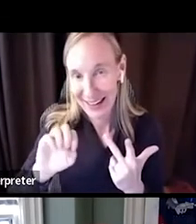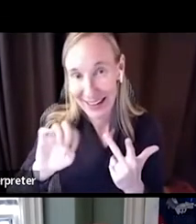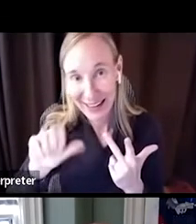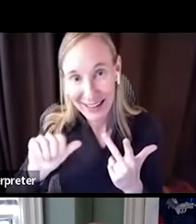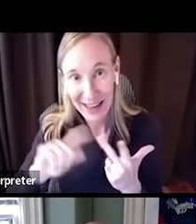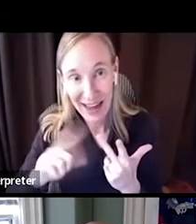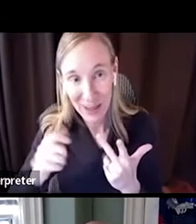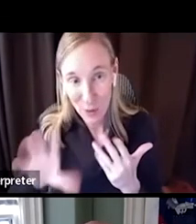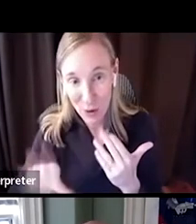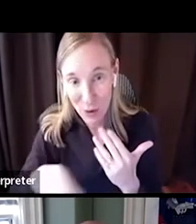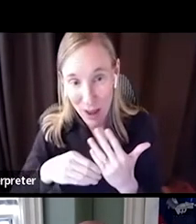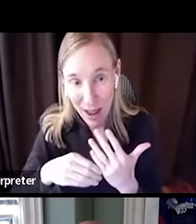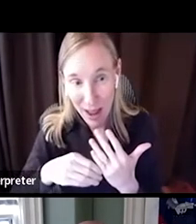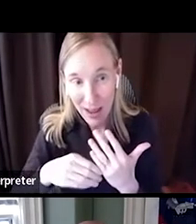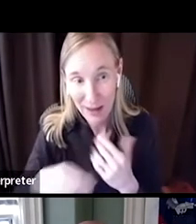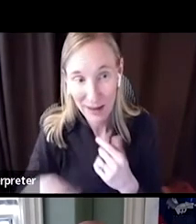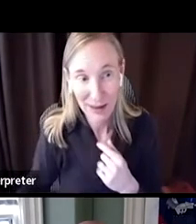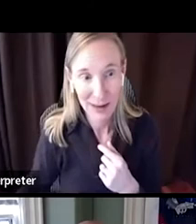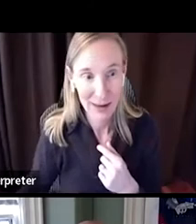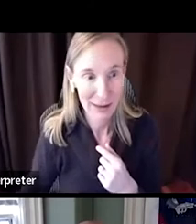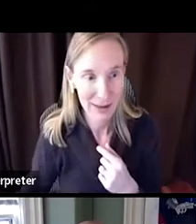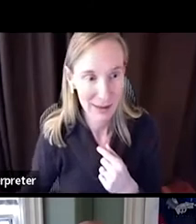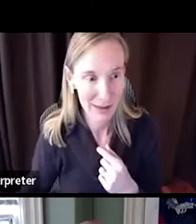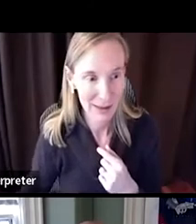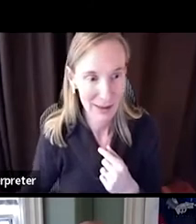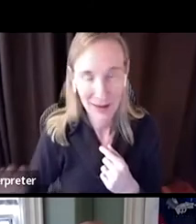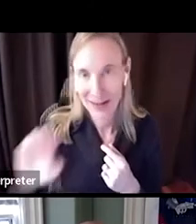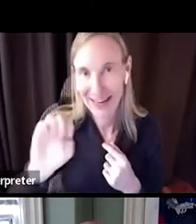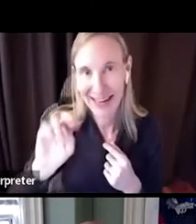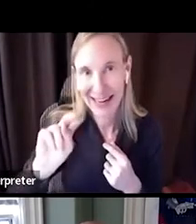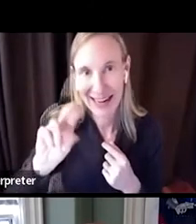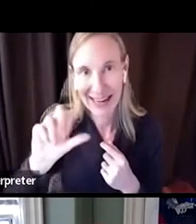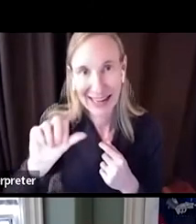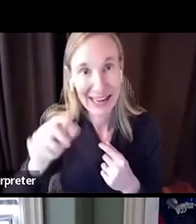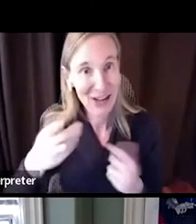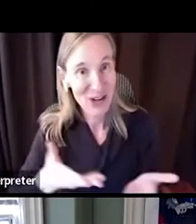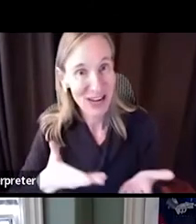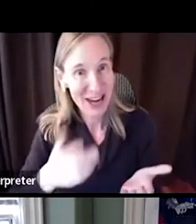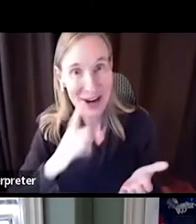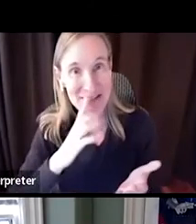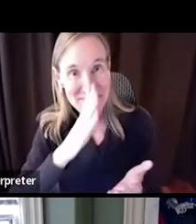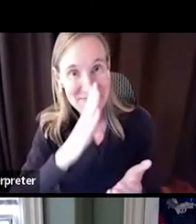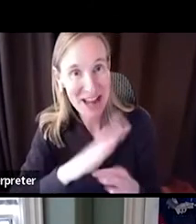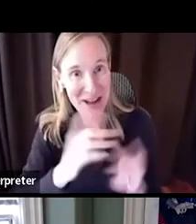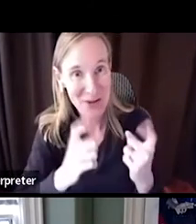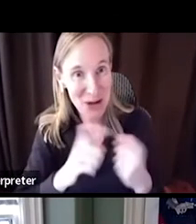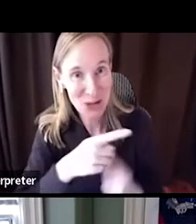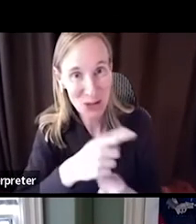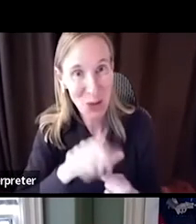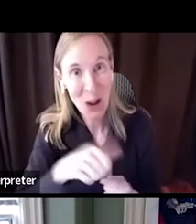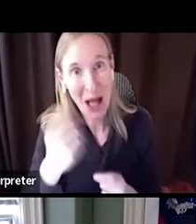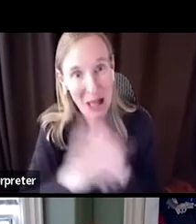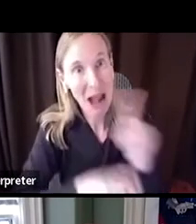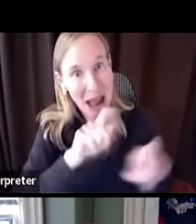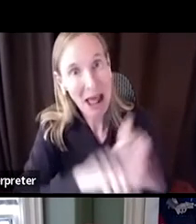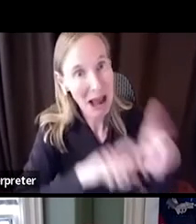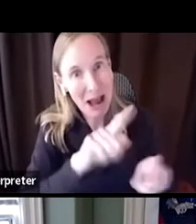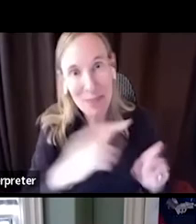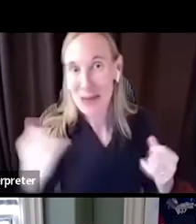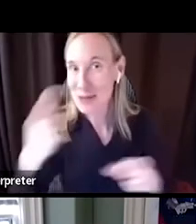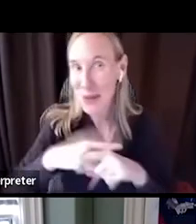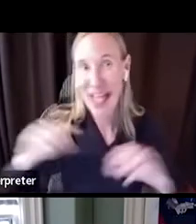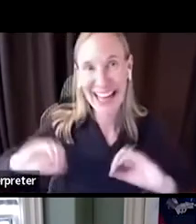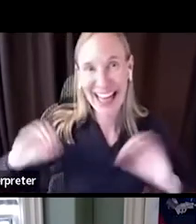I'm happy to have you been with us, but we didn't direct any questions to you today. Other days, we've directed lots of questions to